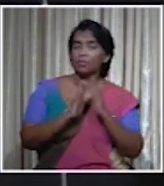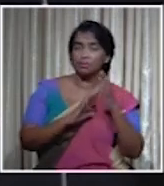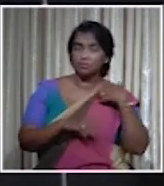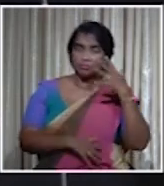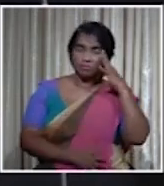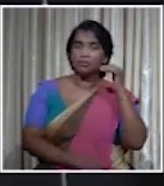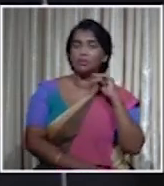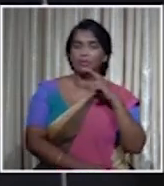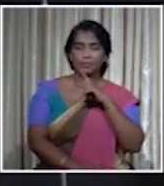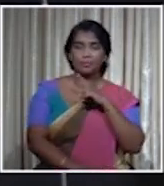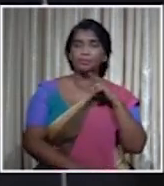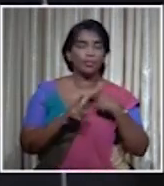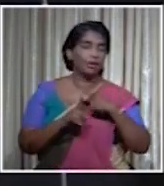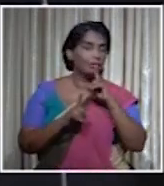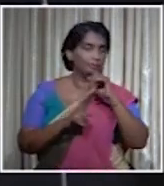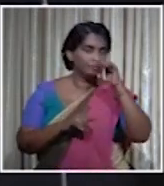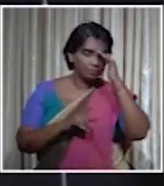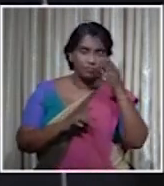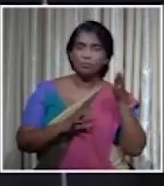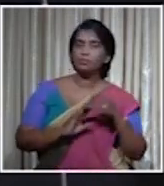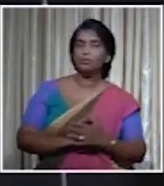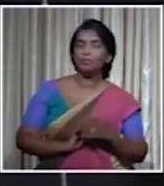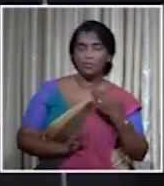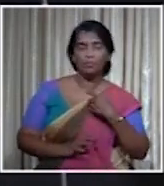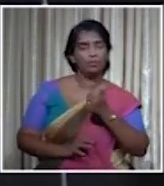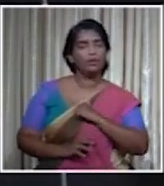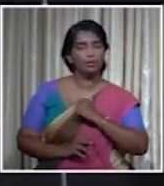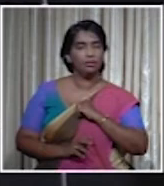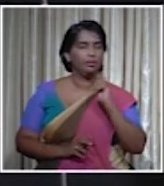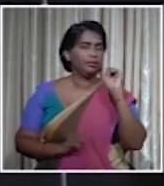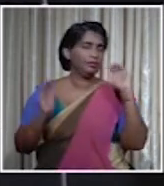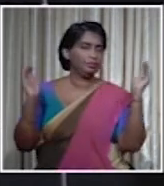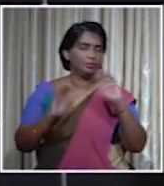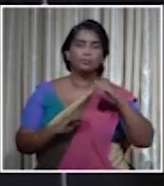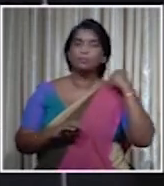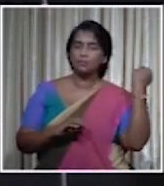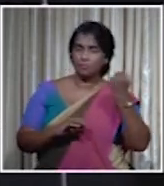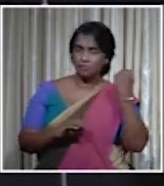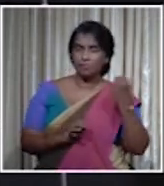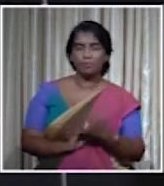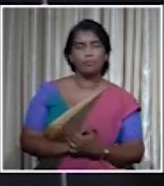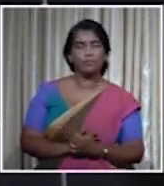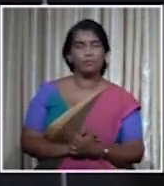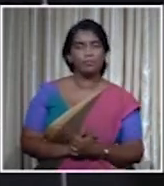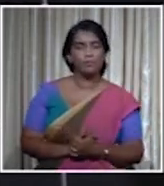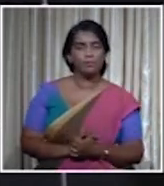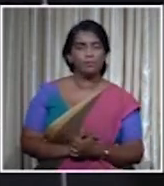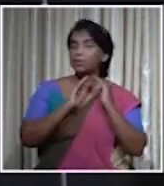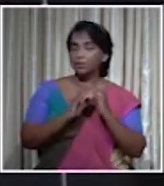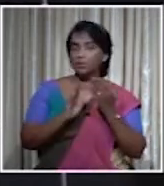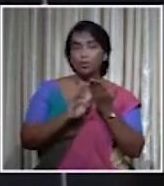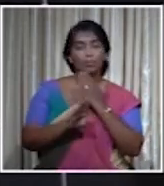Mr. Speaker, I would like to say a few words regarding the Minister of Justice as a former